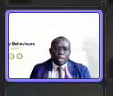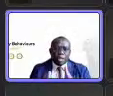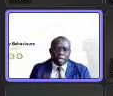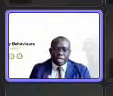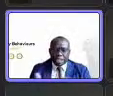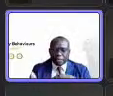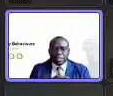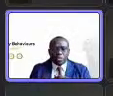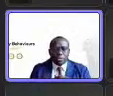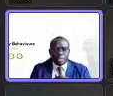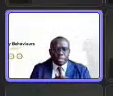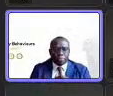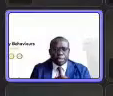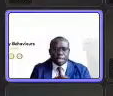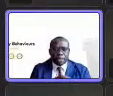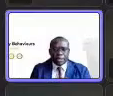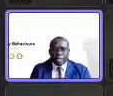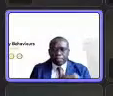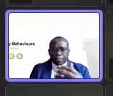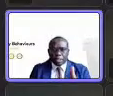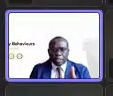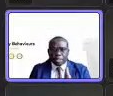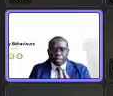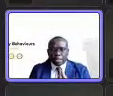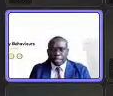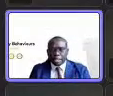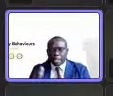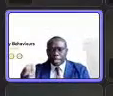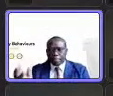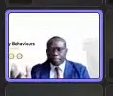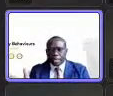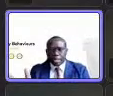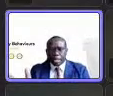new initiative, and it's good to see people in